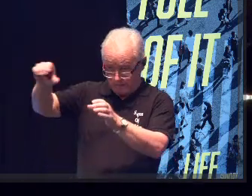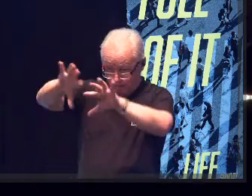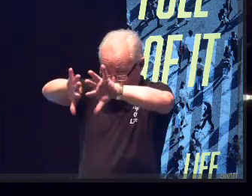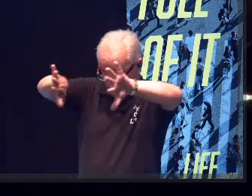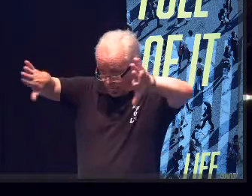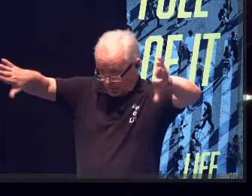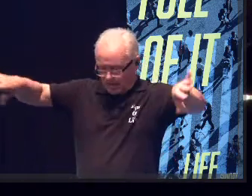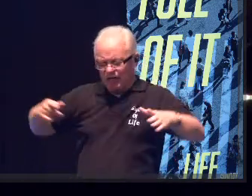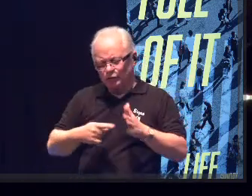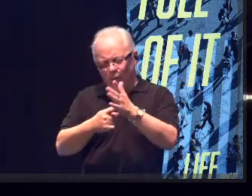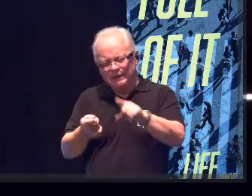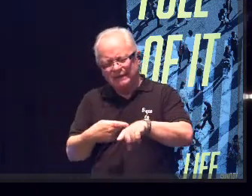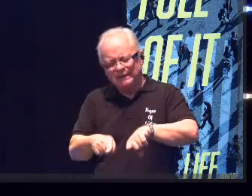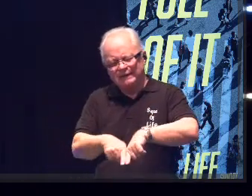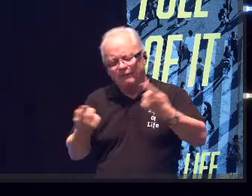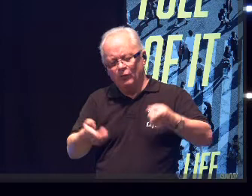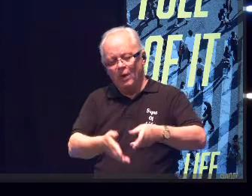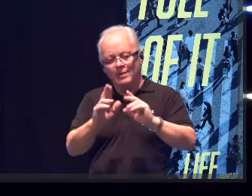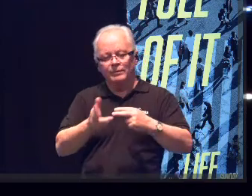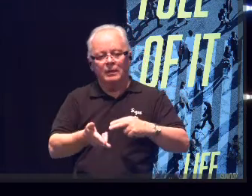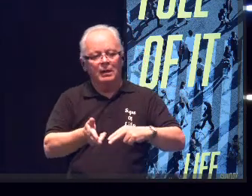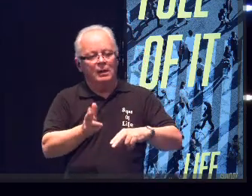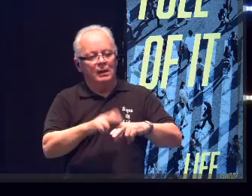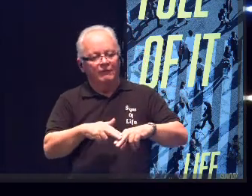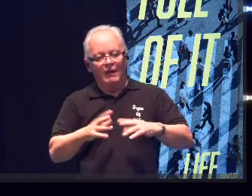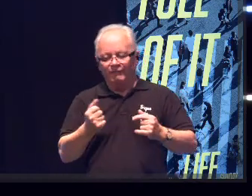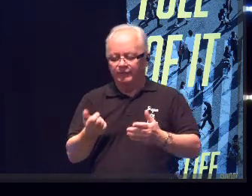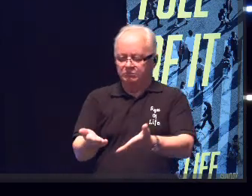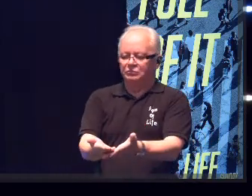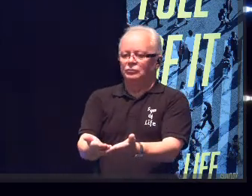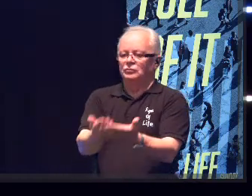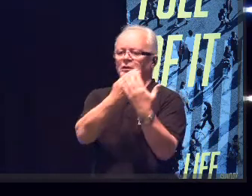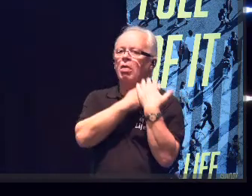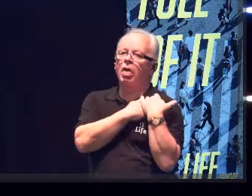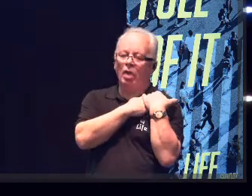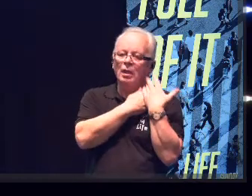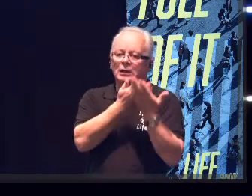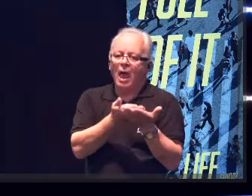Let me put that for you another way. If you're carrying shame and guilt from